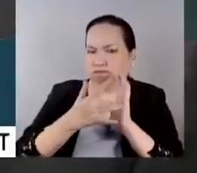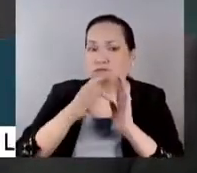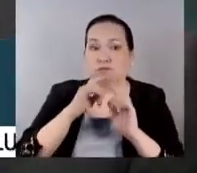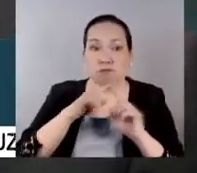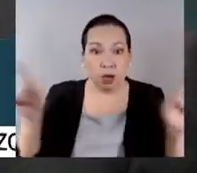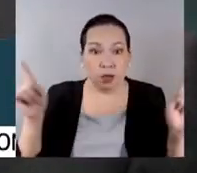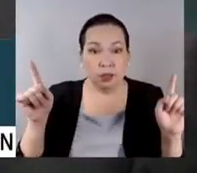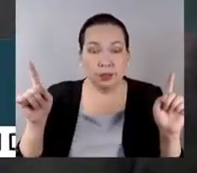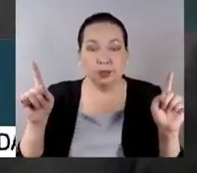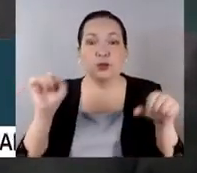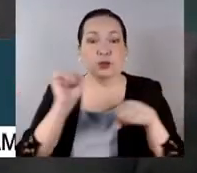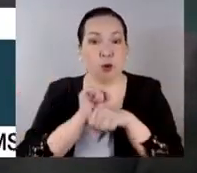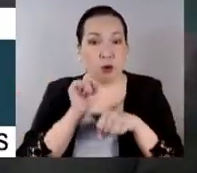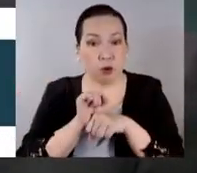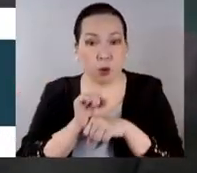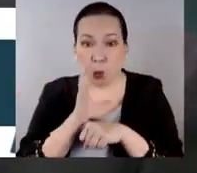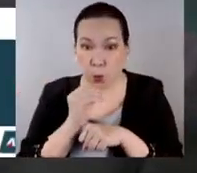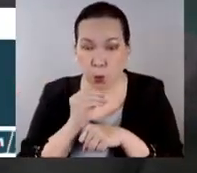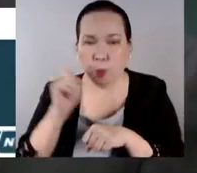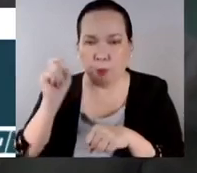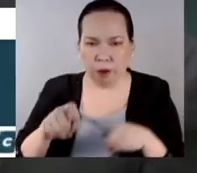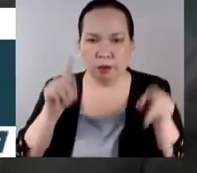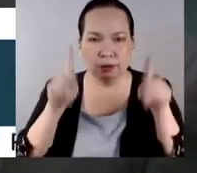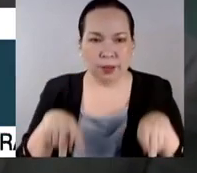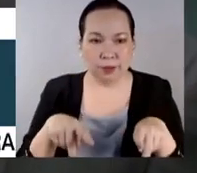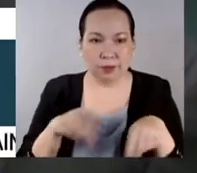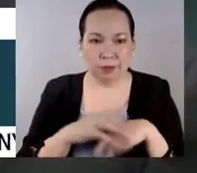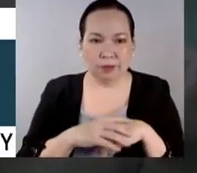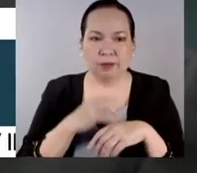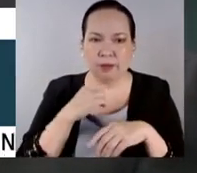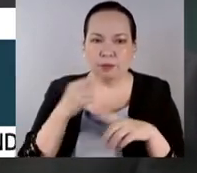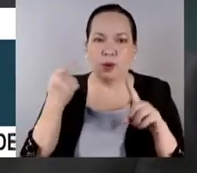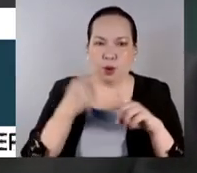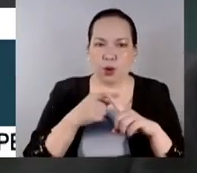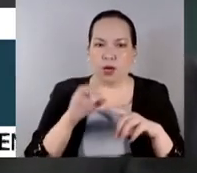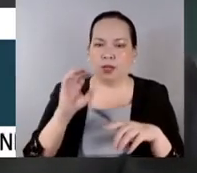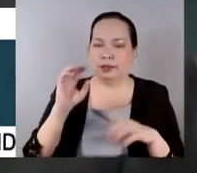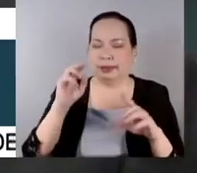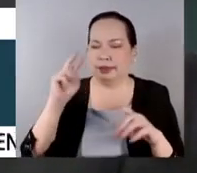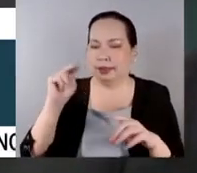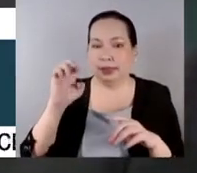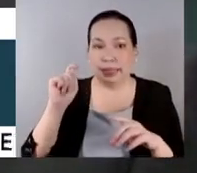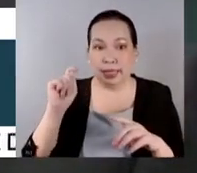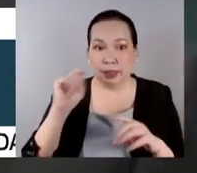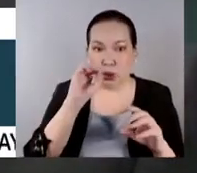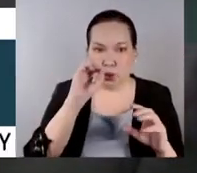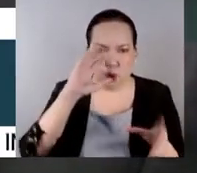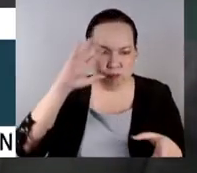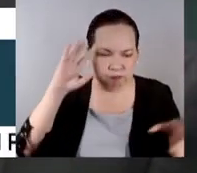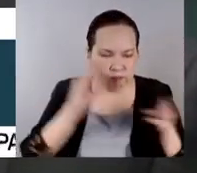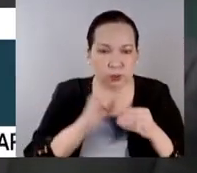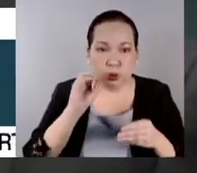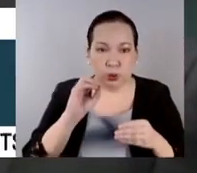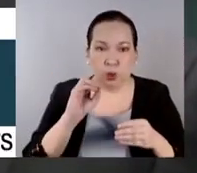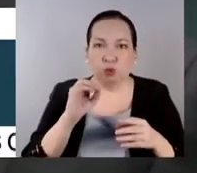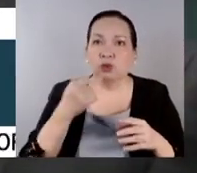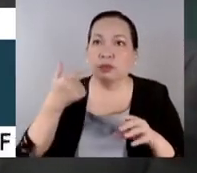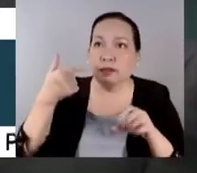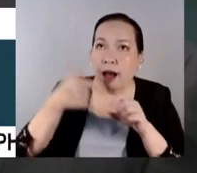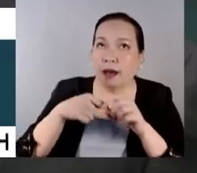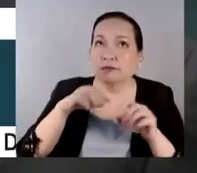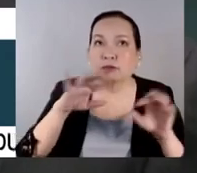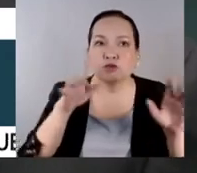our emissions by 90% with a goal with our net zero plan by 2030 to be the first truly net